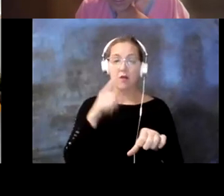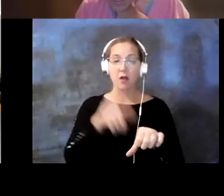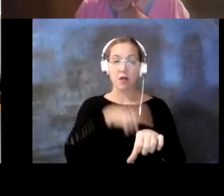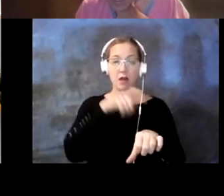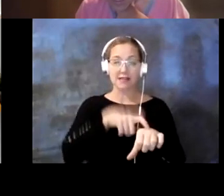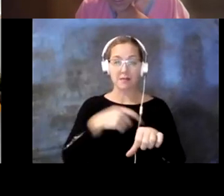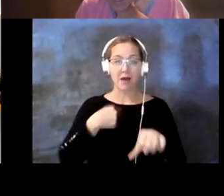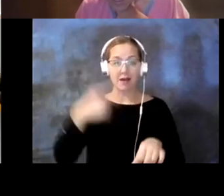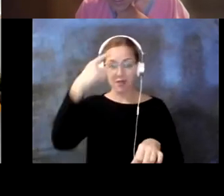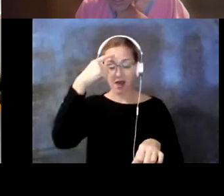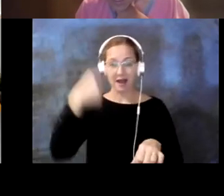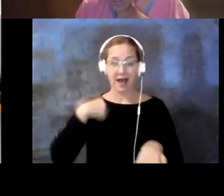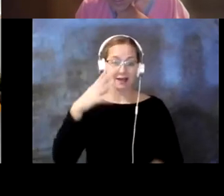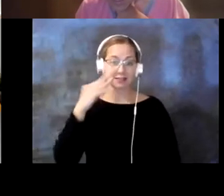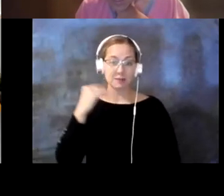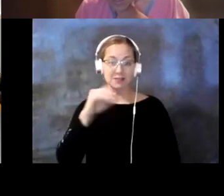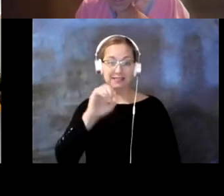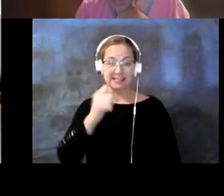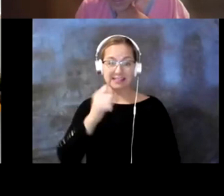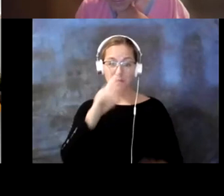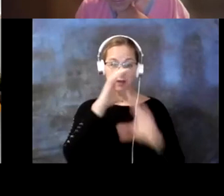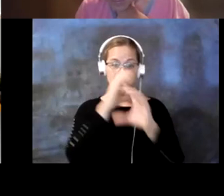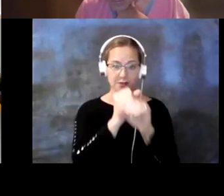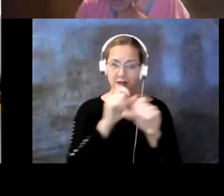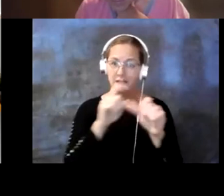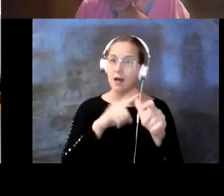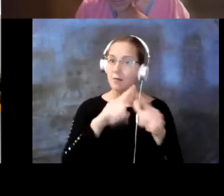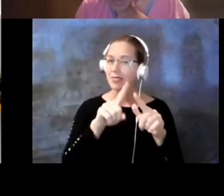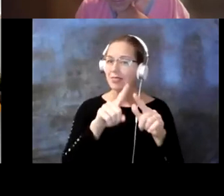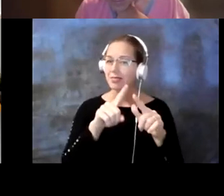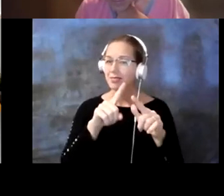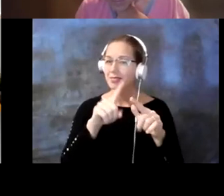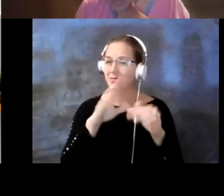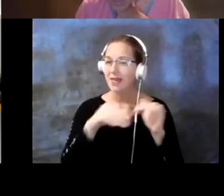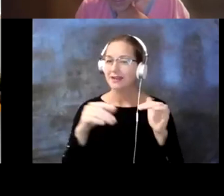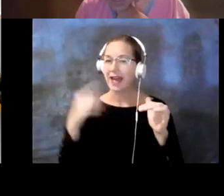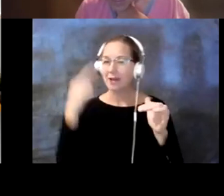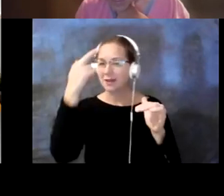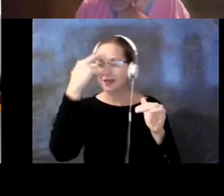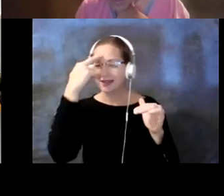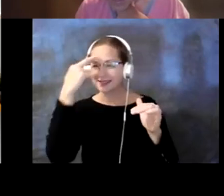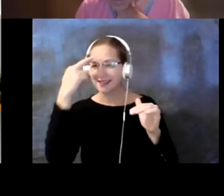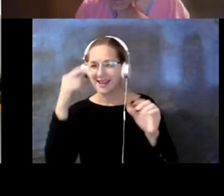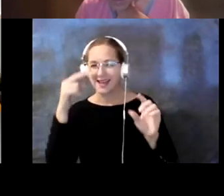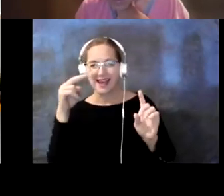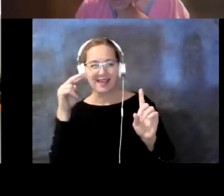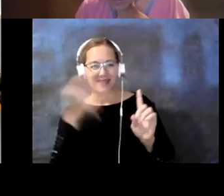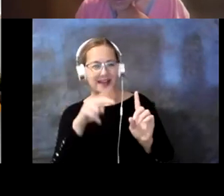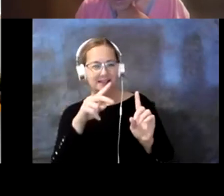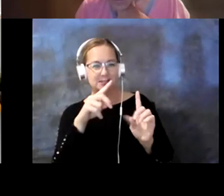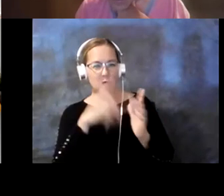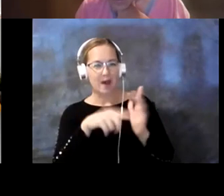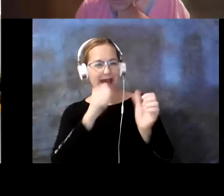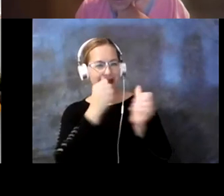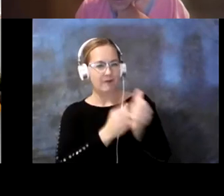experienced sexual attraction, but I eventually realized that was what everyone else was calling sexual attraction. I